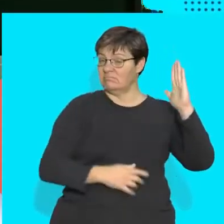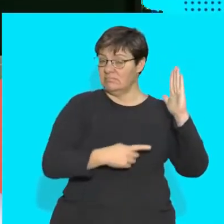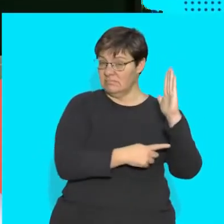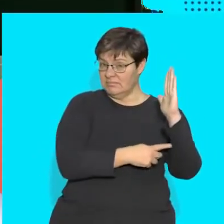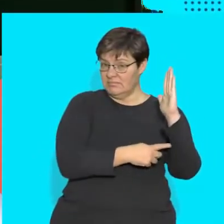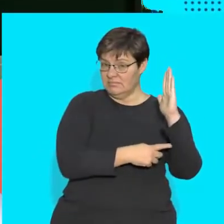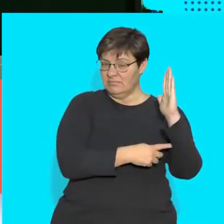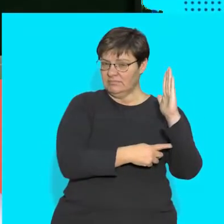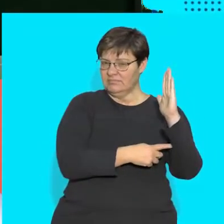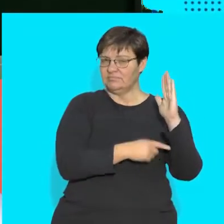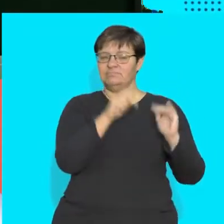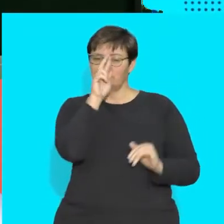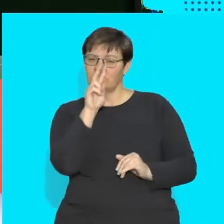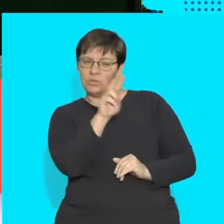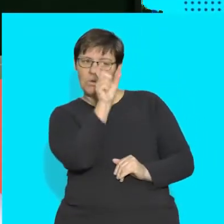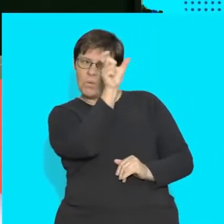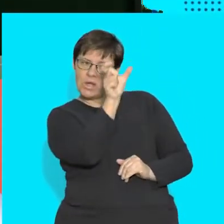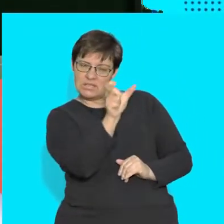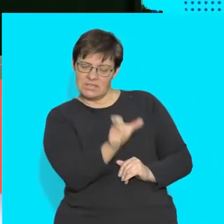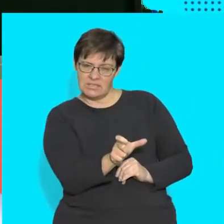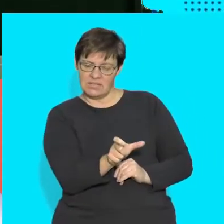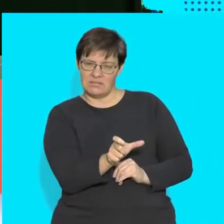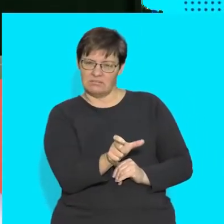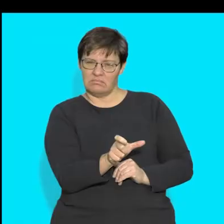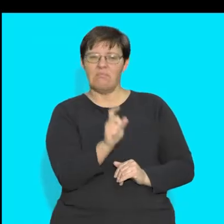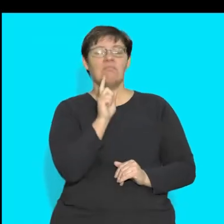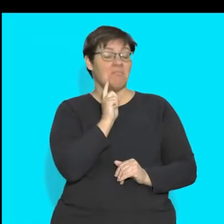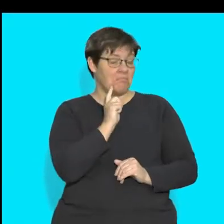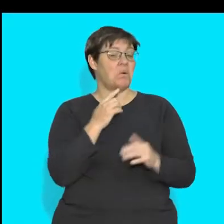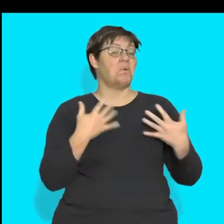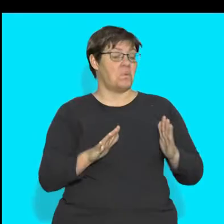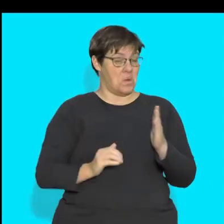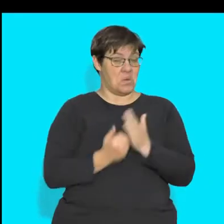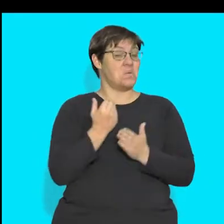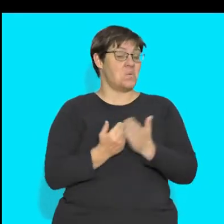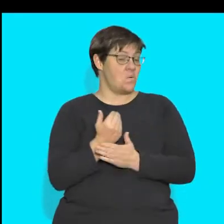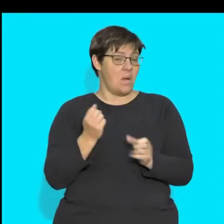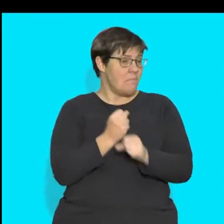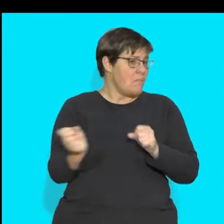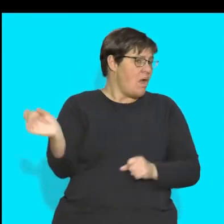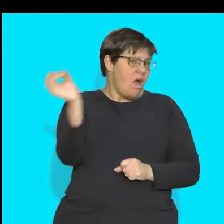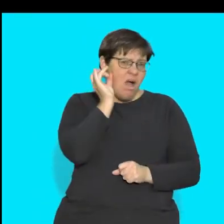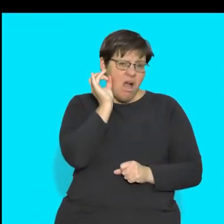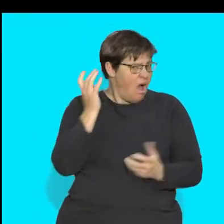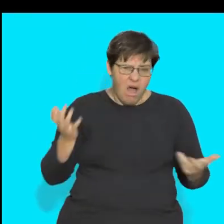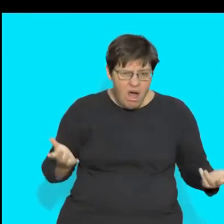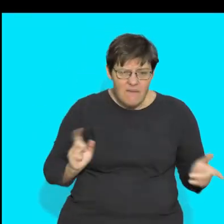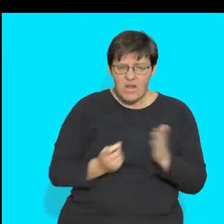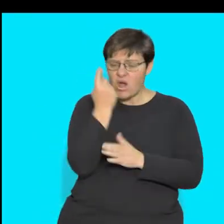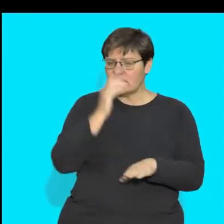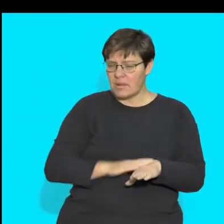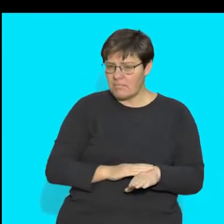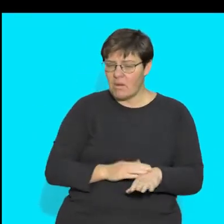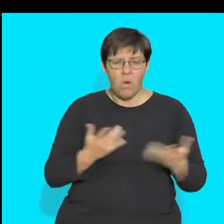make sure that you go and have a look at these terms. I think they're going to be very new to you. You might never have heard them before.